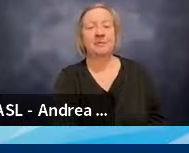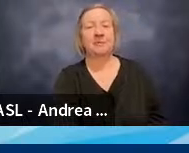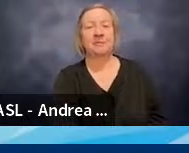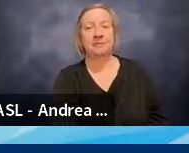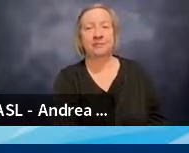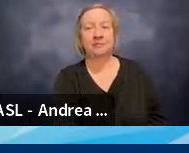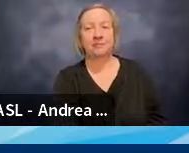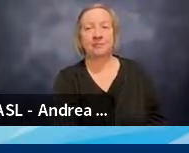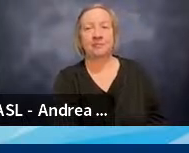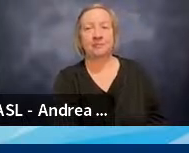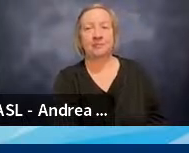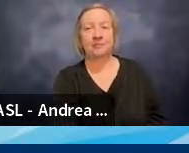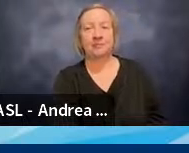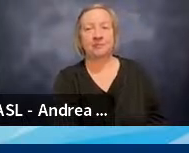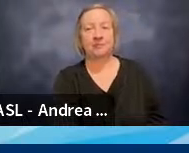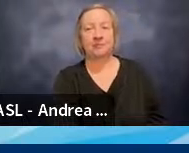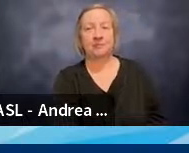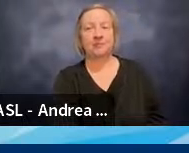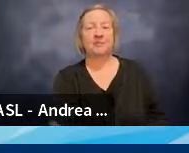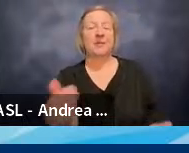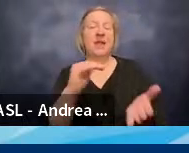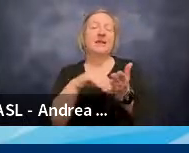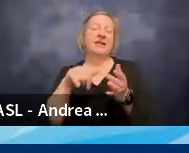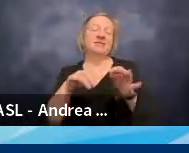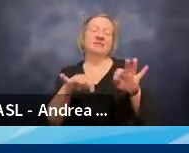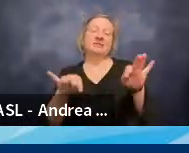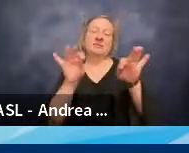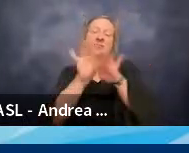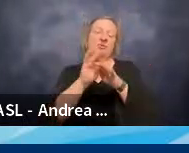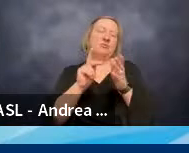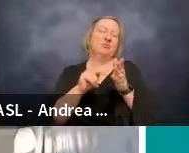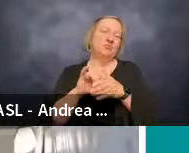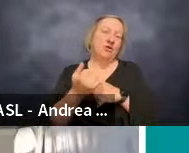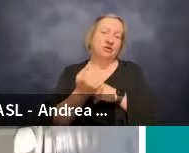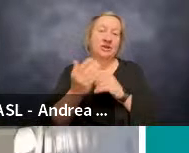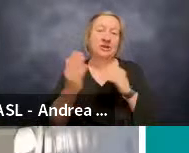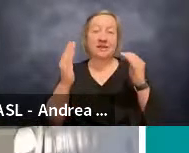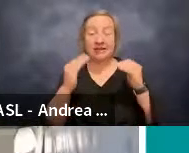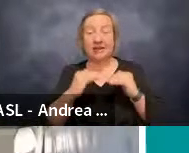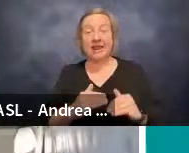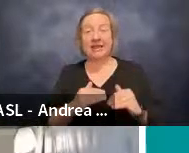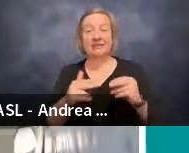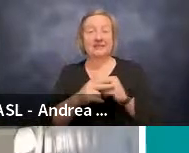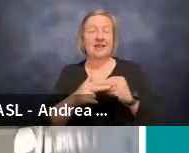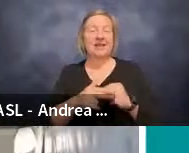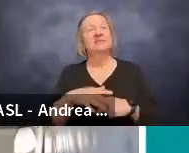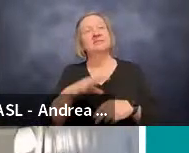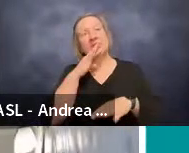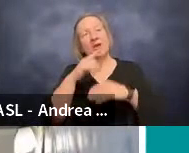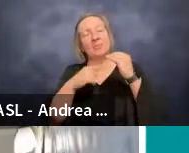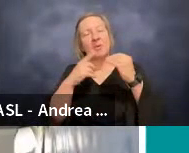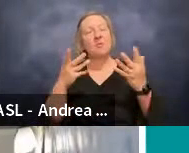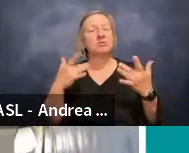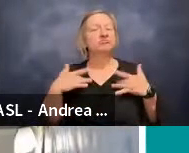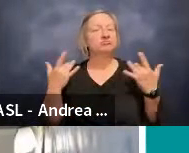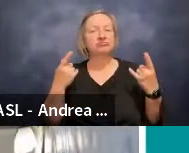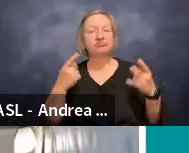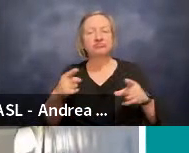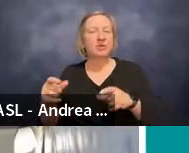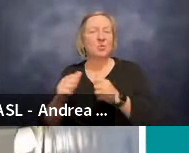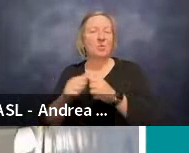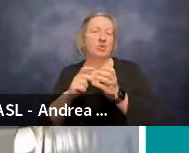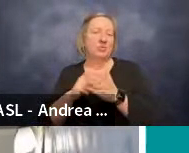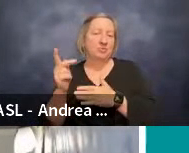important project. So if we could go to the next slide, let's talk about what's been going on with the program.